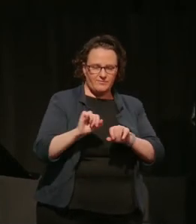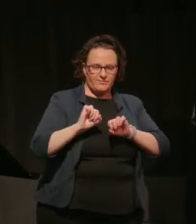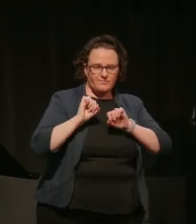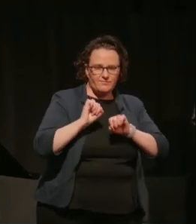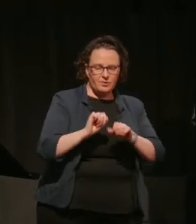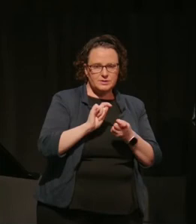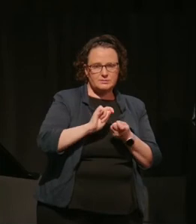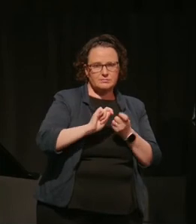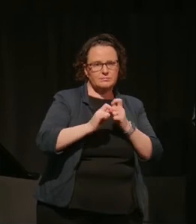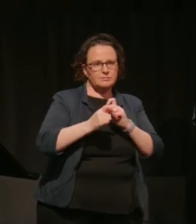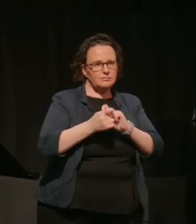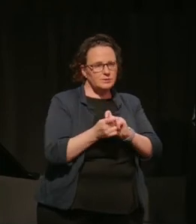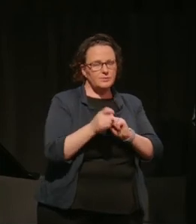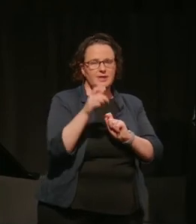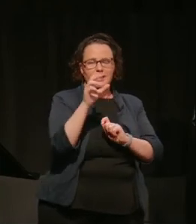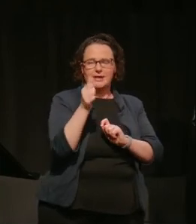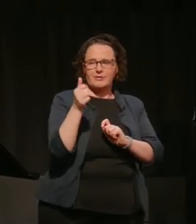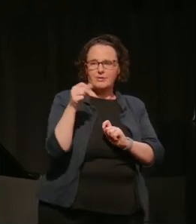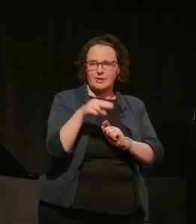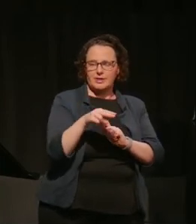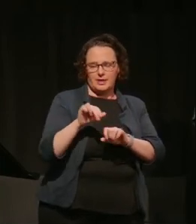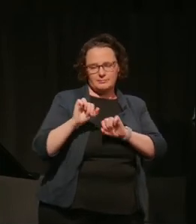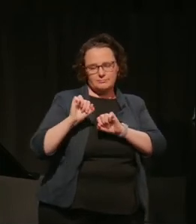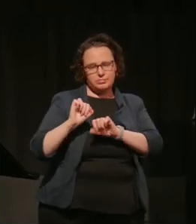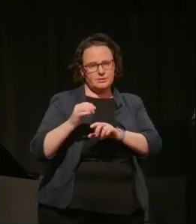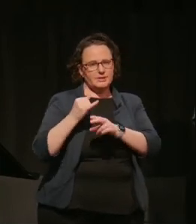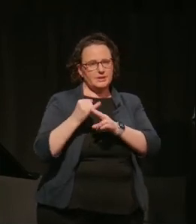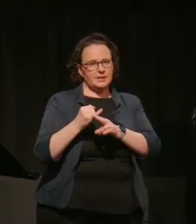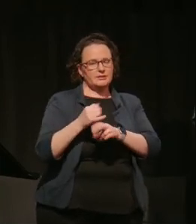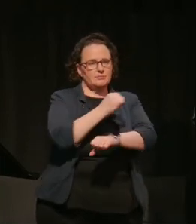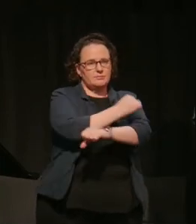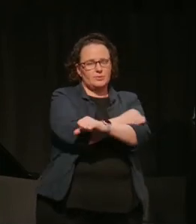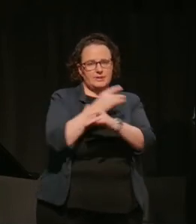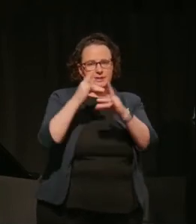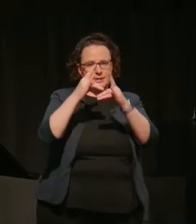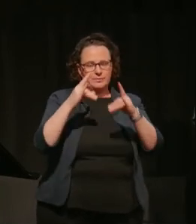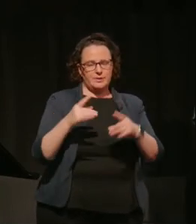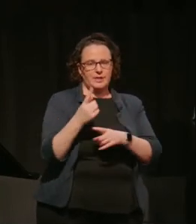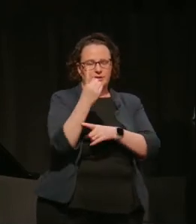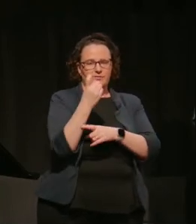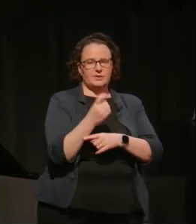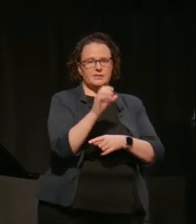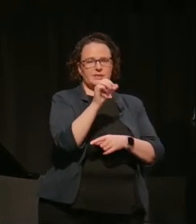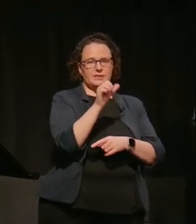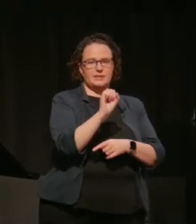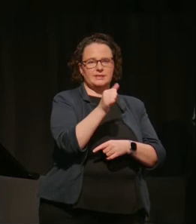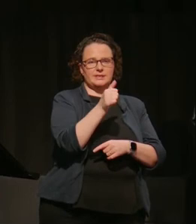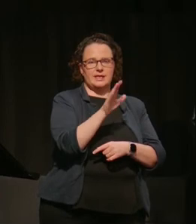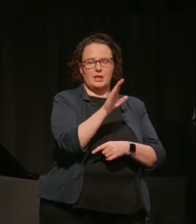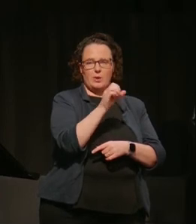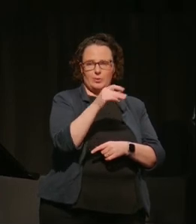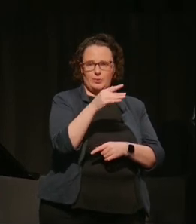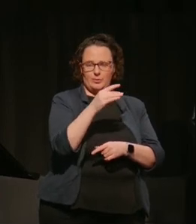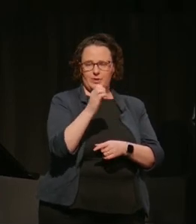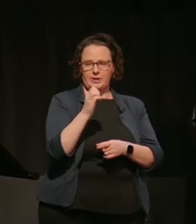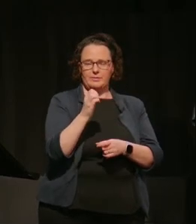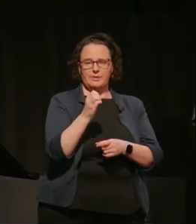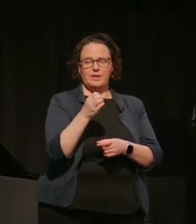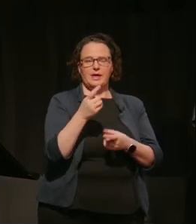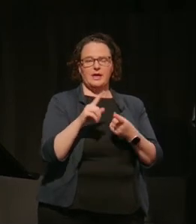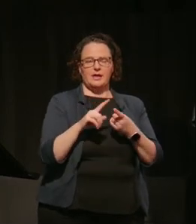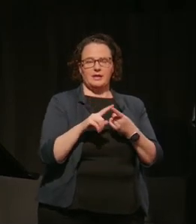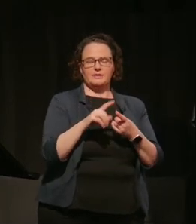Aryanized, and incarcerated in concentration camps, I invite Salome Mbuaga and of